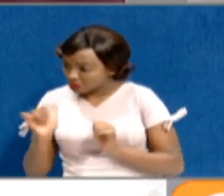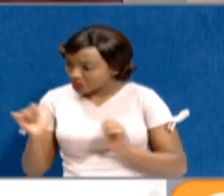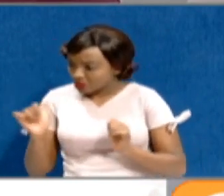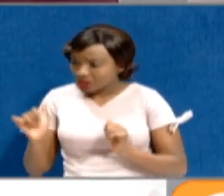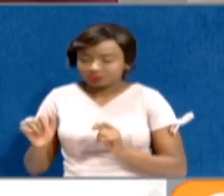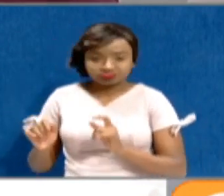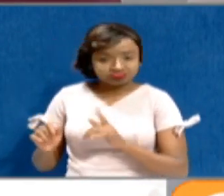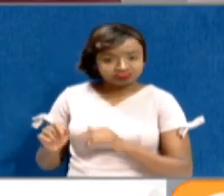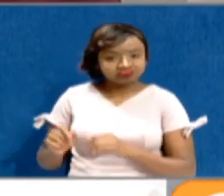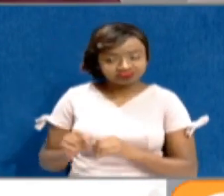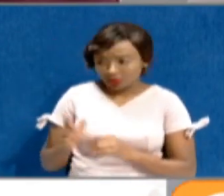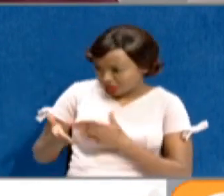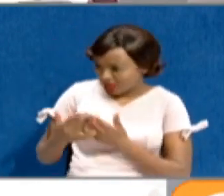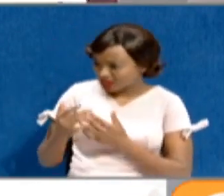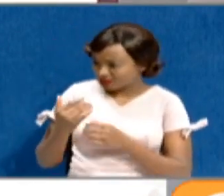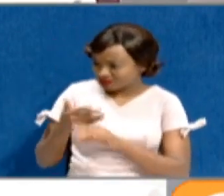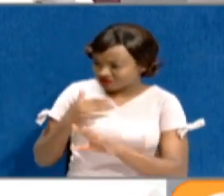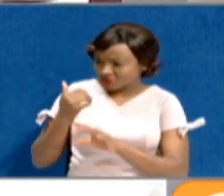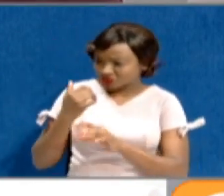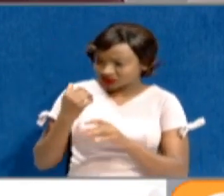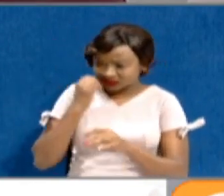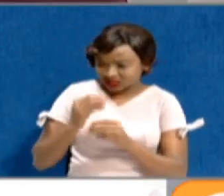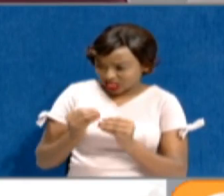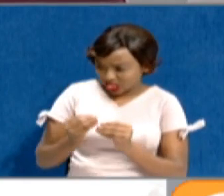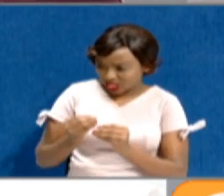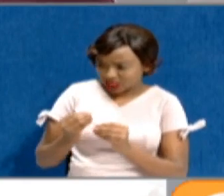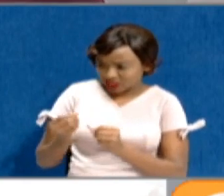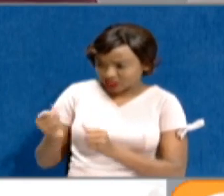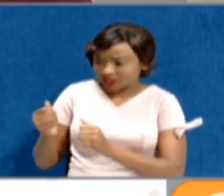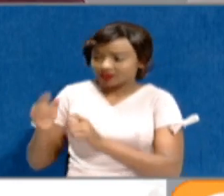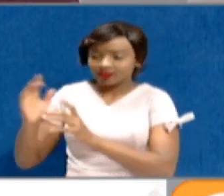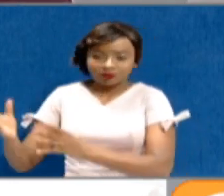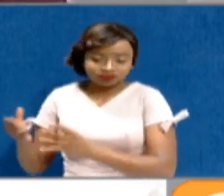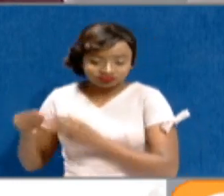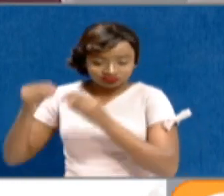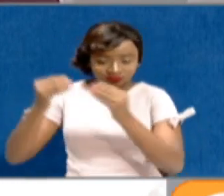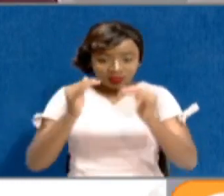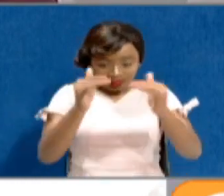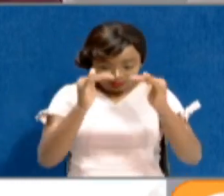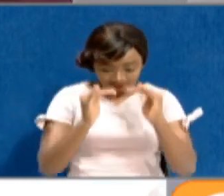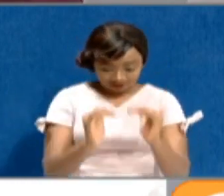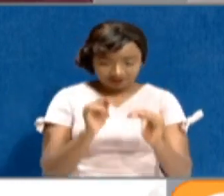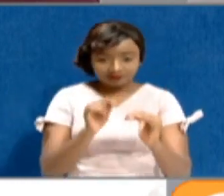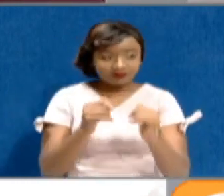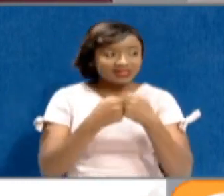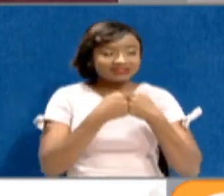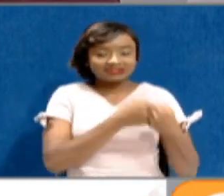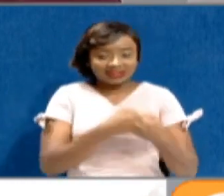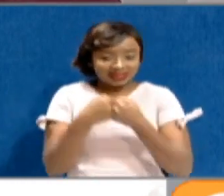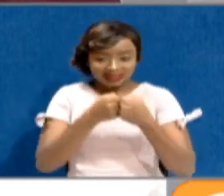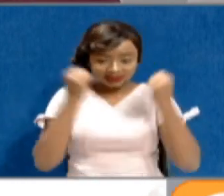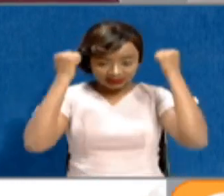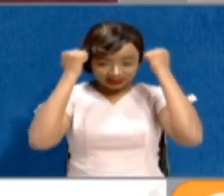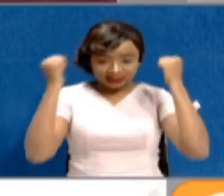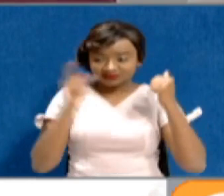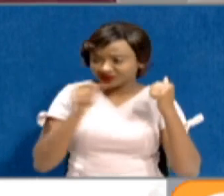it indeed induces an immune response, then what do? You subject them to challenge studies. Now, the challenge studies, this is what happens. You've